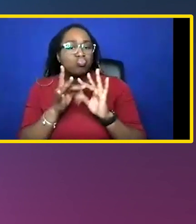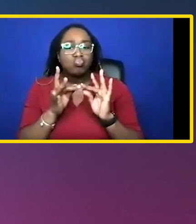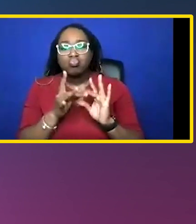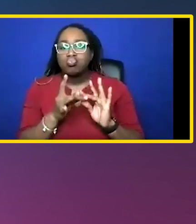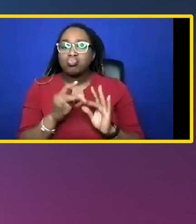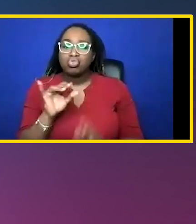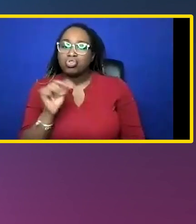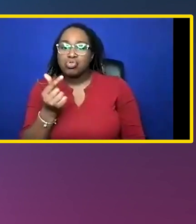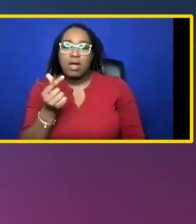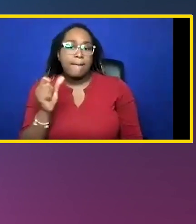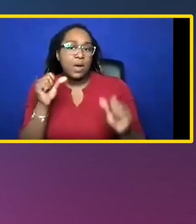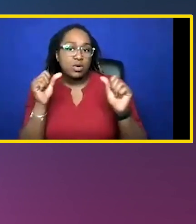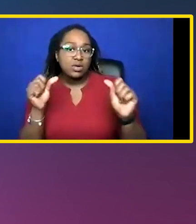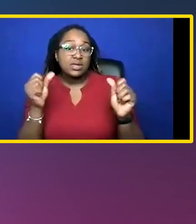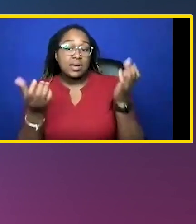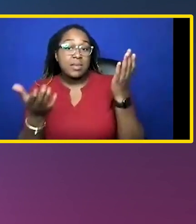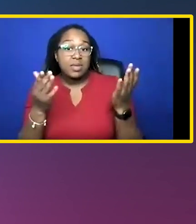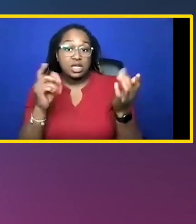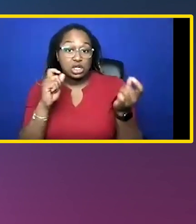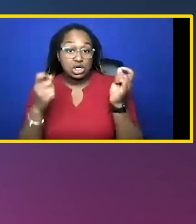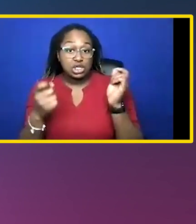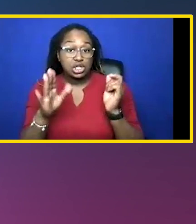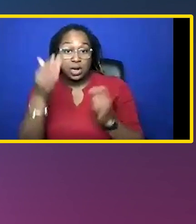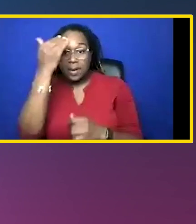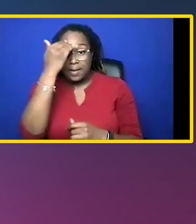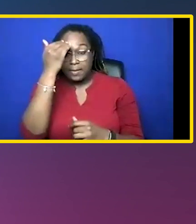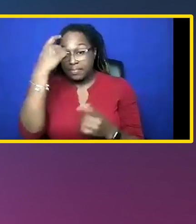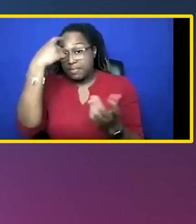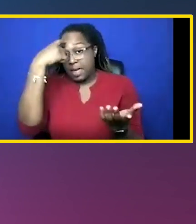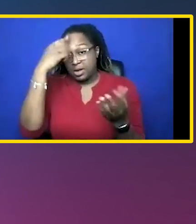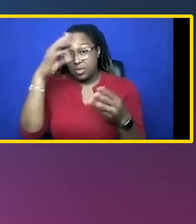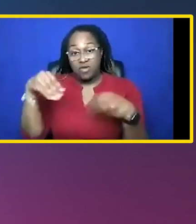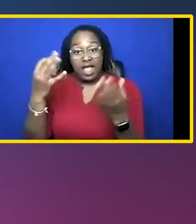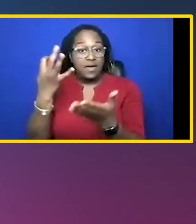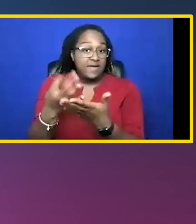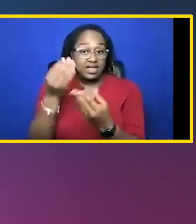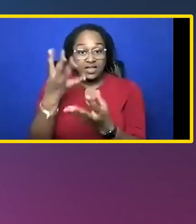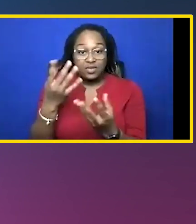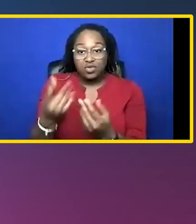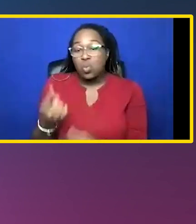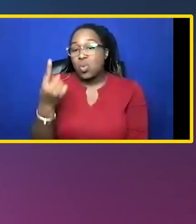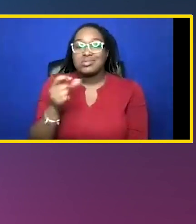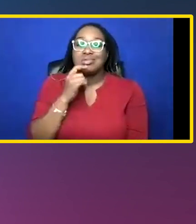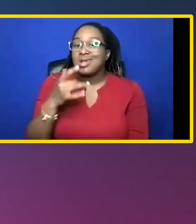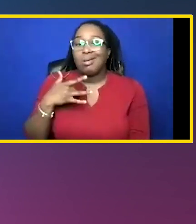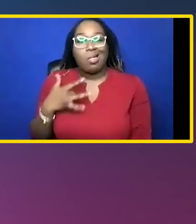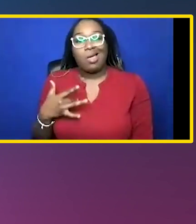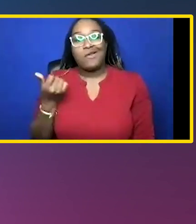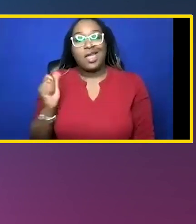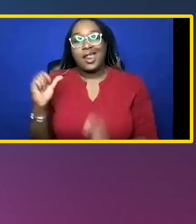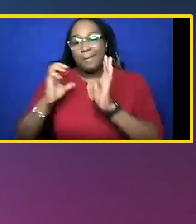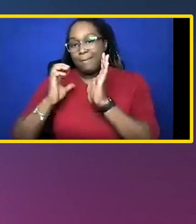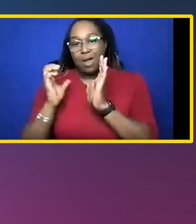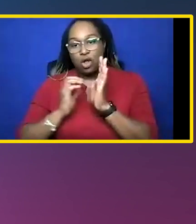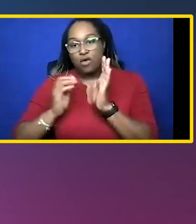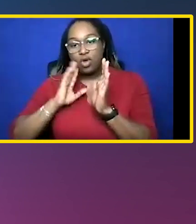an Instagram post, maybe I can change their mind, provide them with facts and information. One, it is highly unlikely that any paragraph is